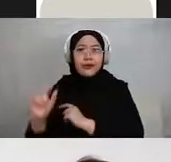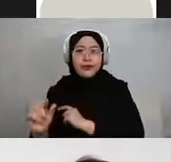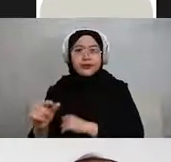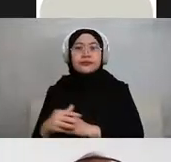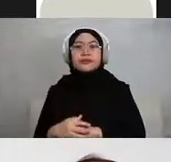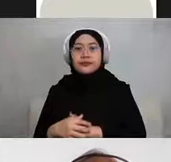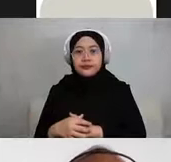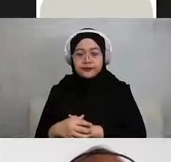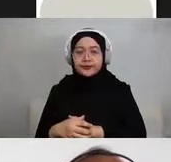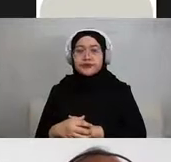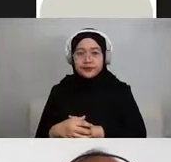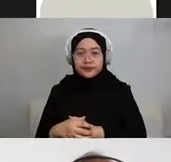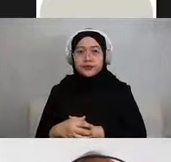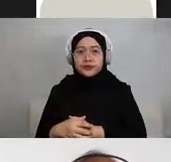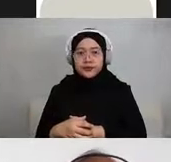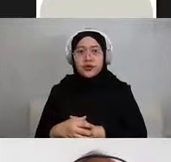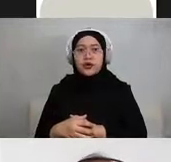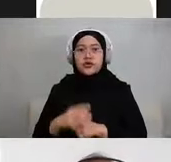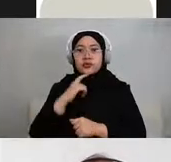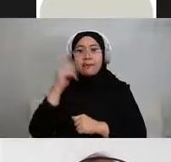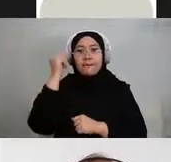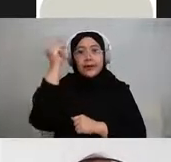For planning of the operations of buses